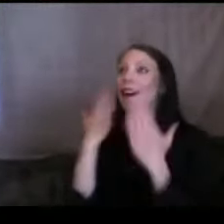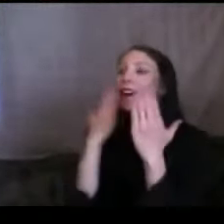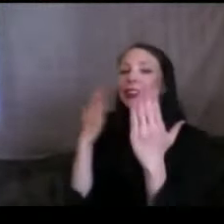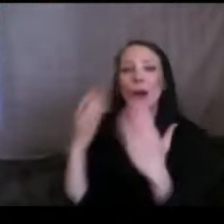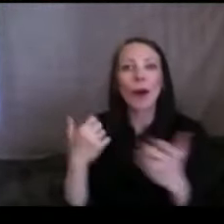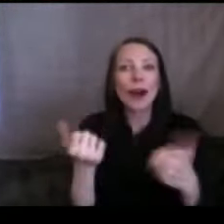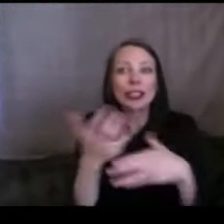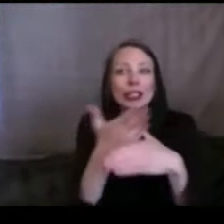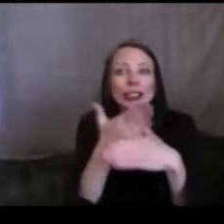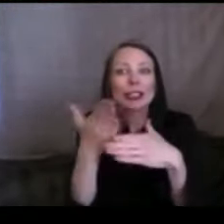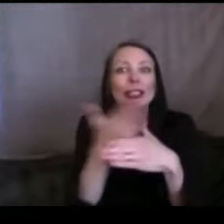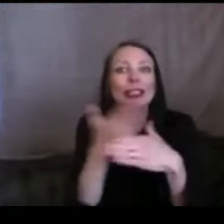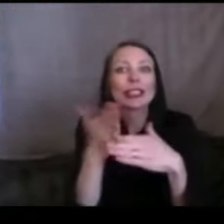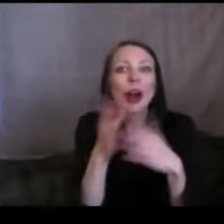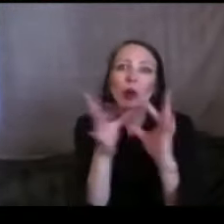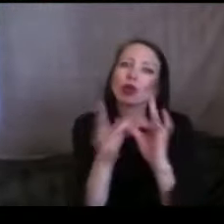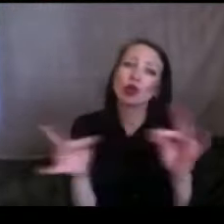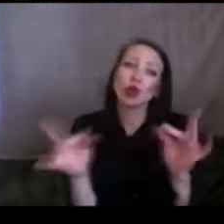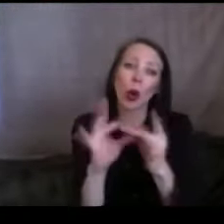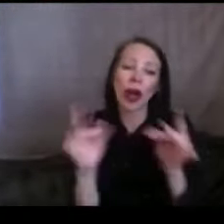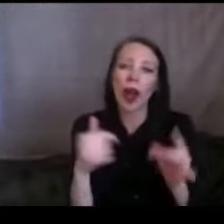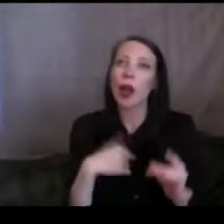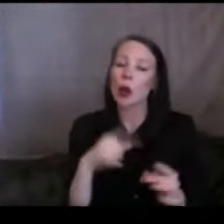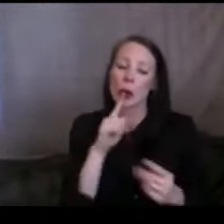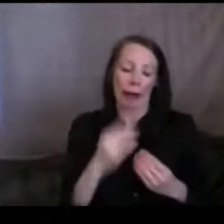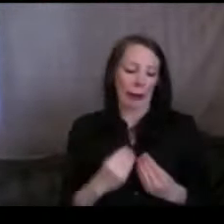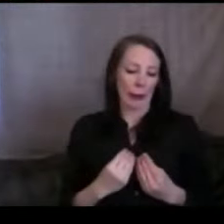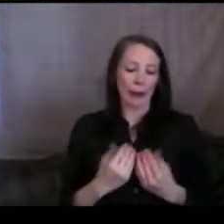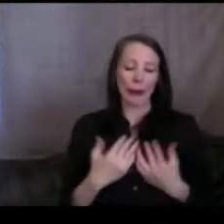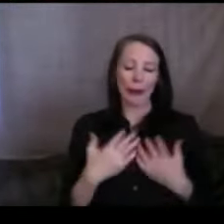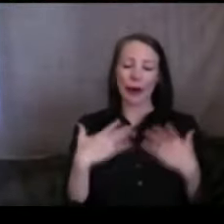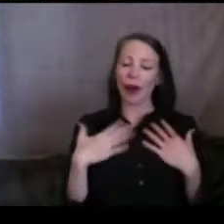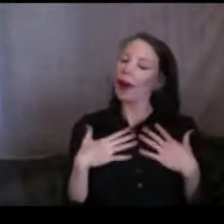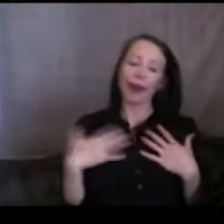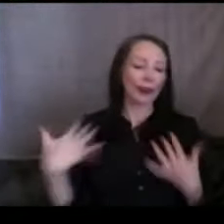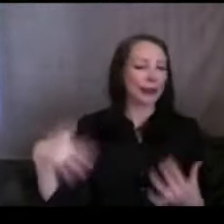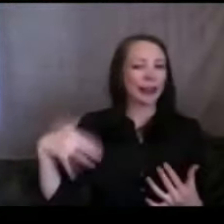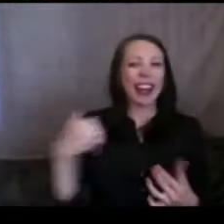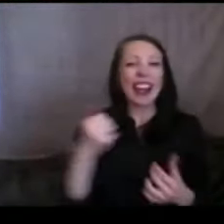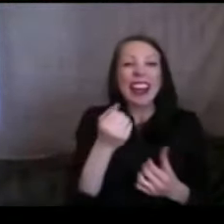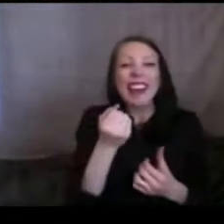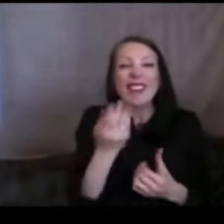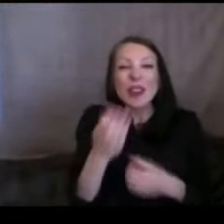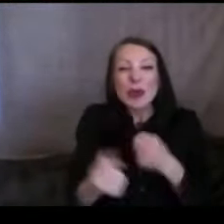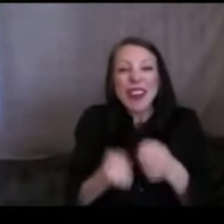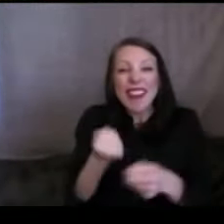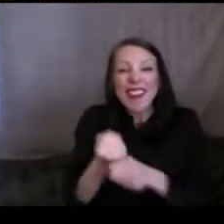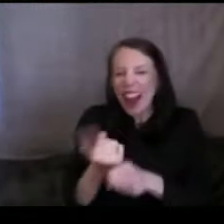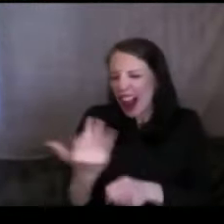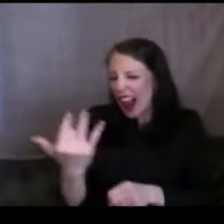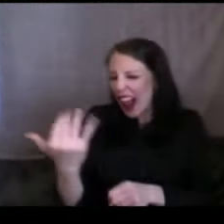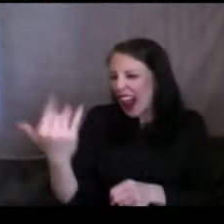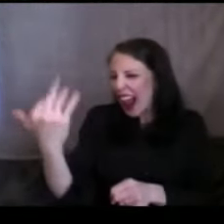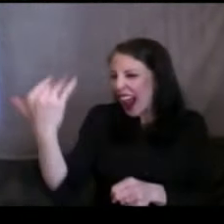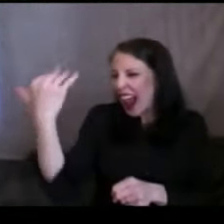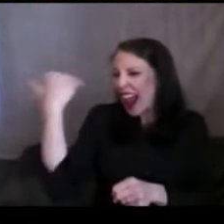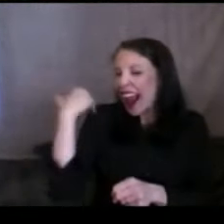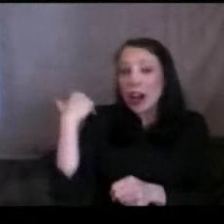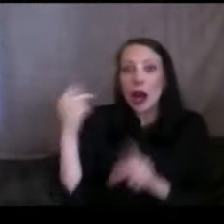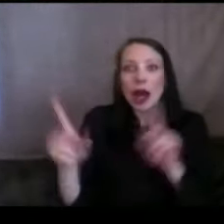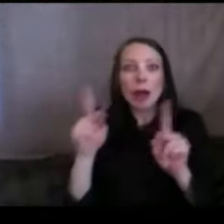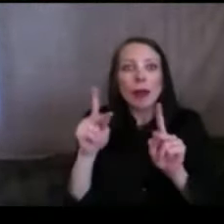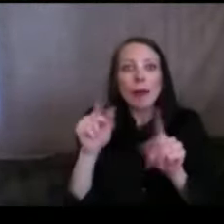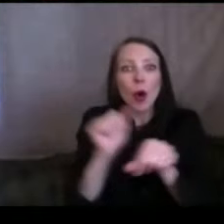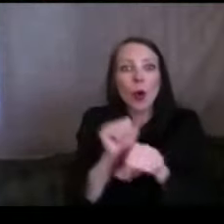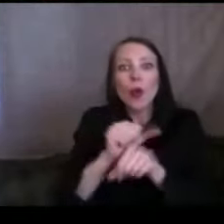share a story that has certainly moved me. A few years ago, we discovered we had some very special team members working in our Jennie-O facility